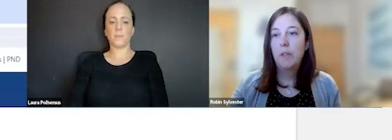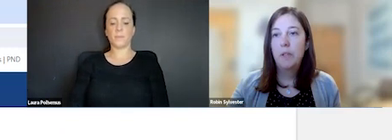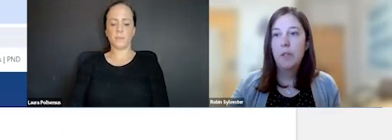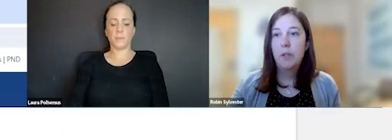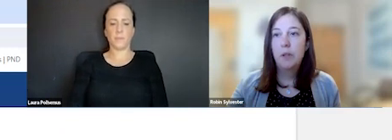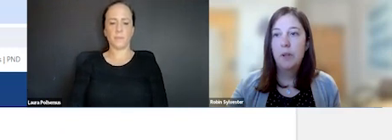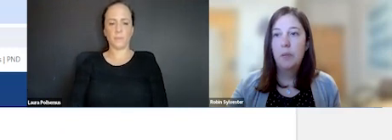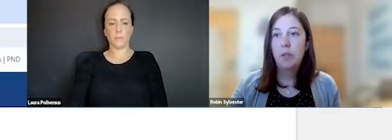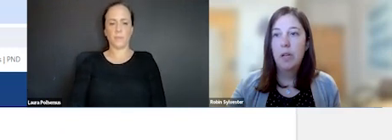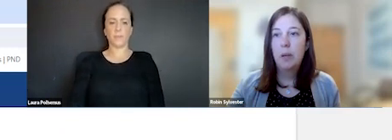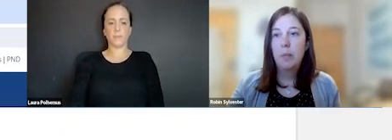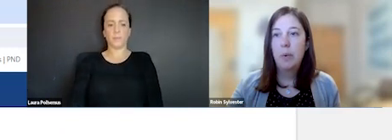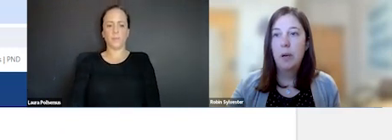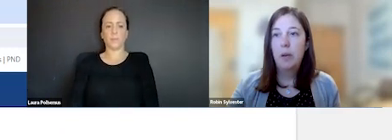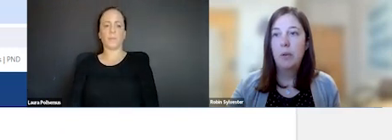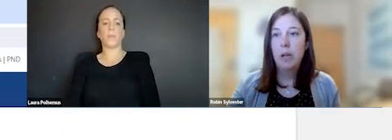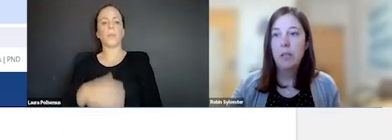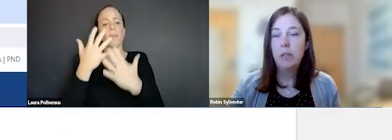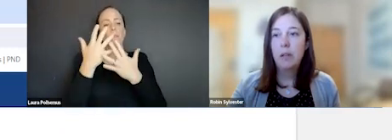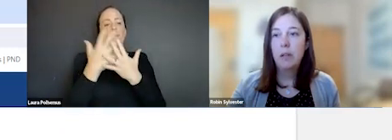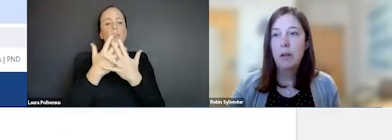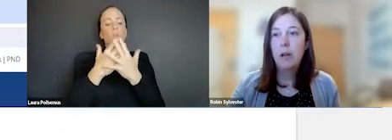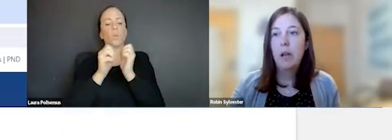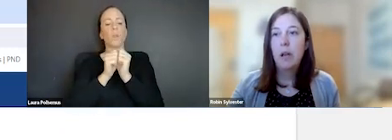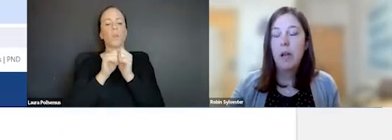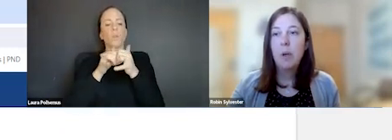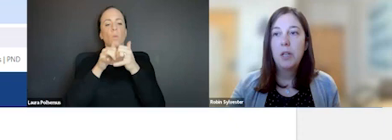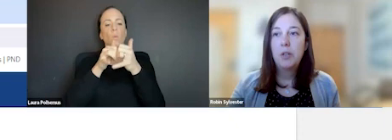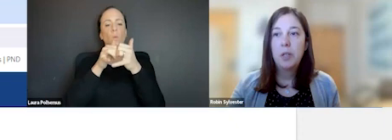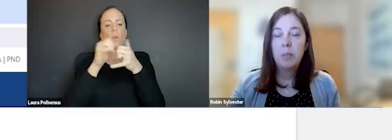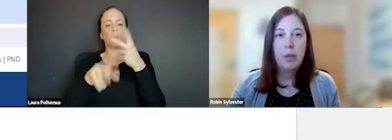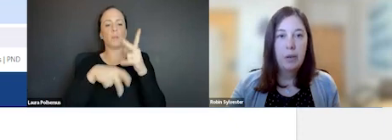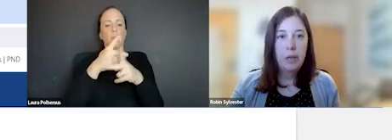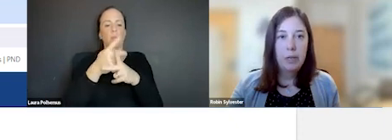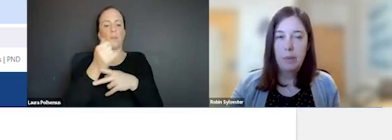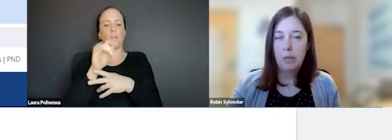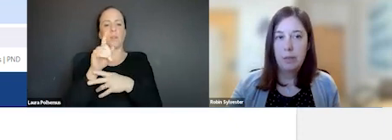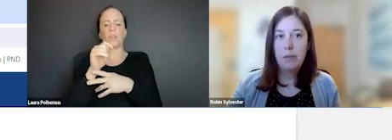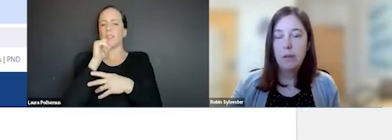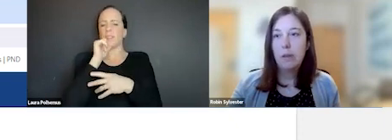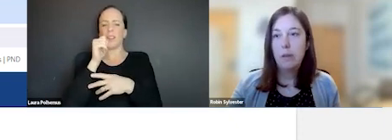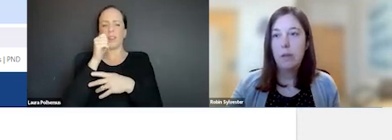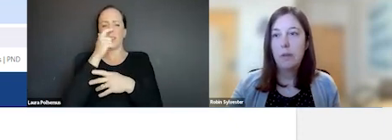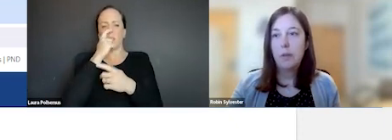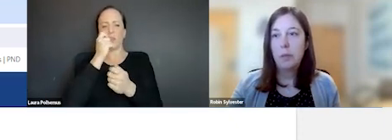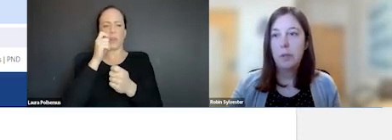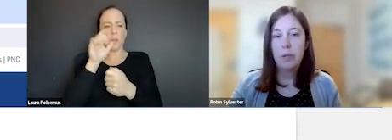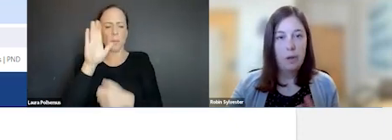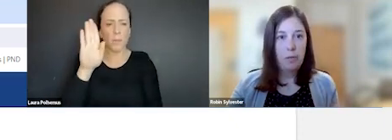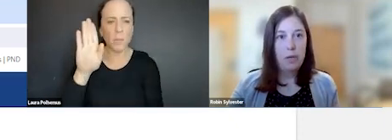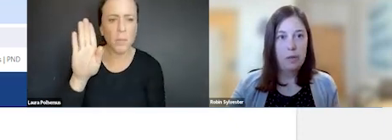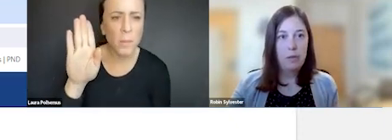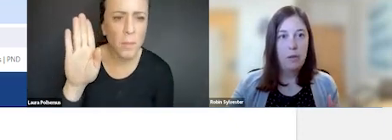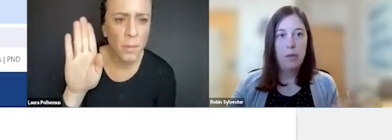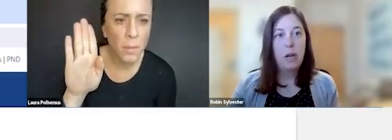I'm going to filter this to the award type, grants. I'm not interested in block grants because those are typically